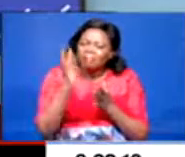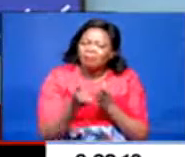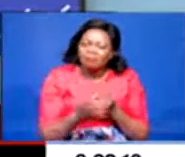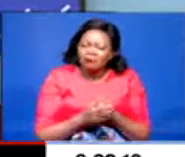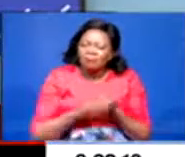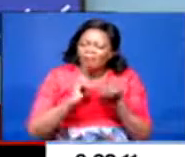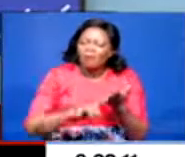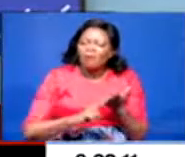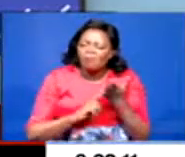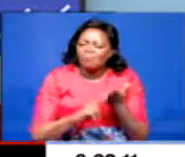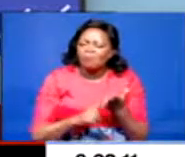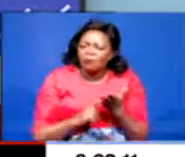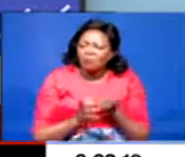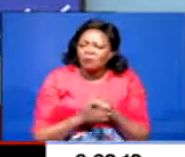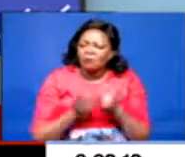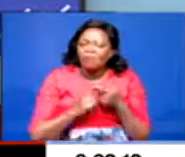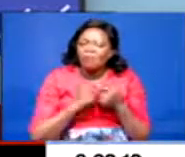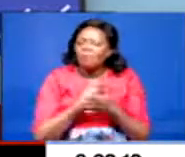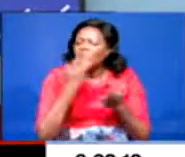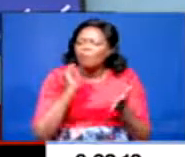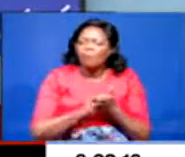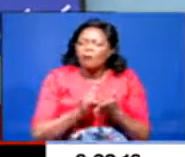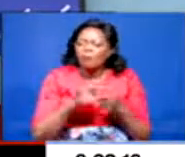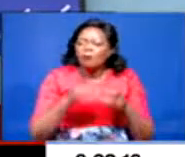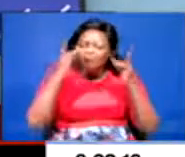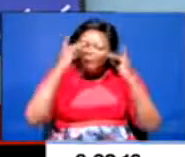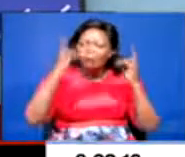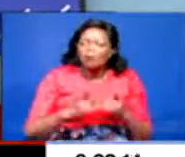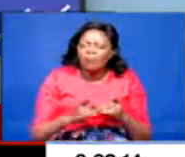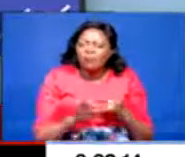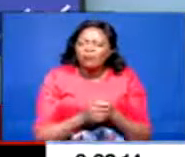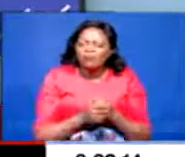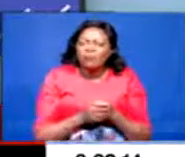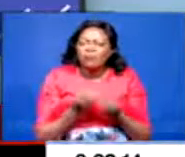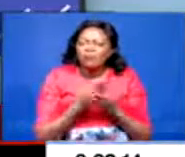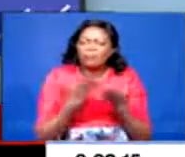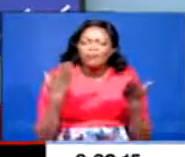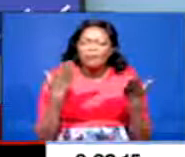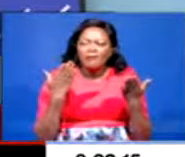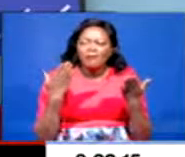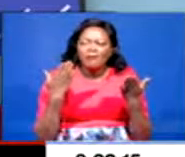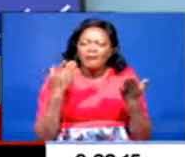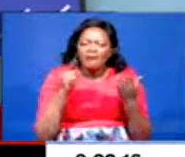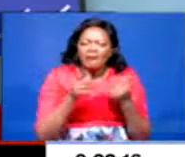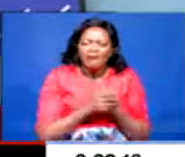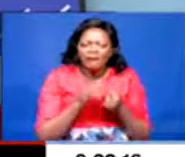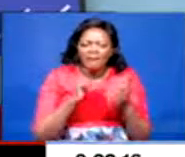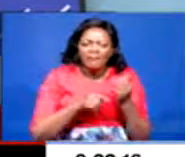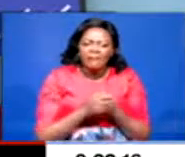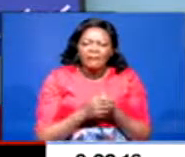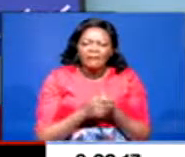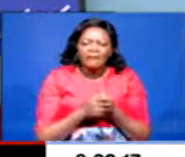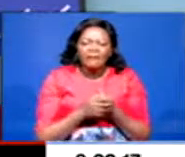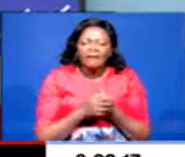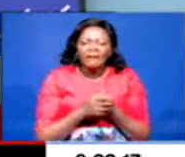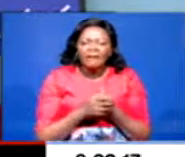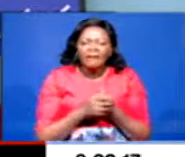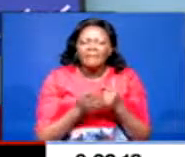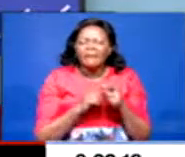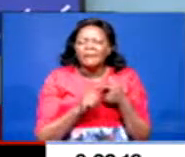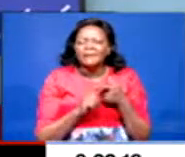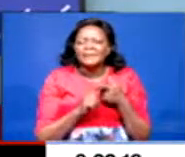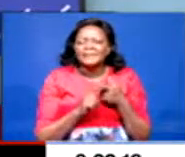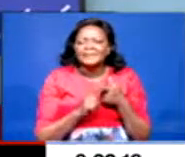discussing. And whatever it is that we expect, whatever the product of his voting is, what is what we are looking at.